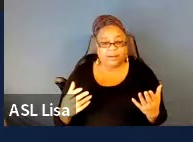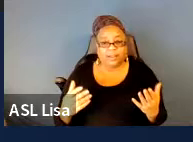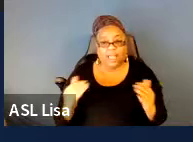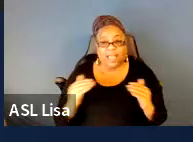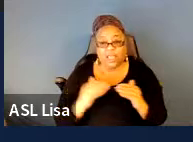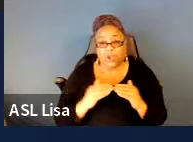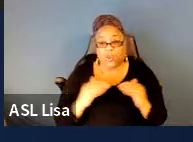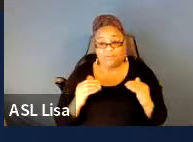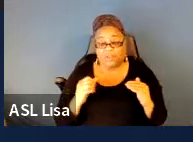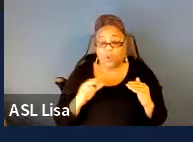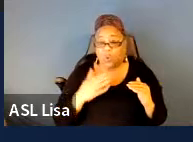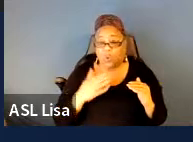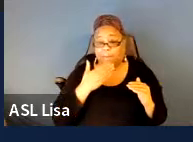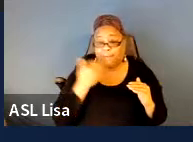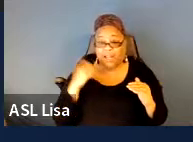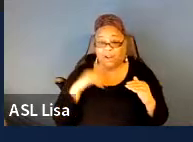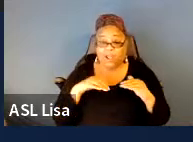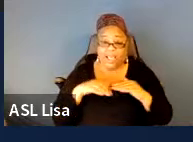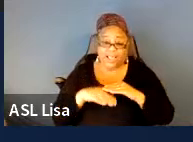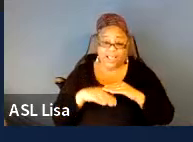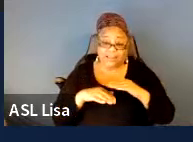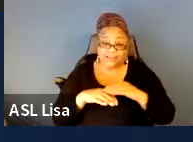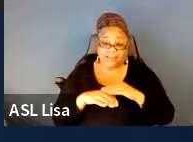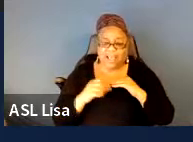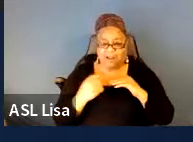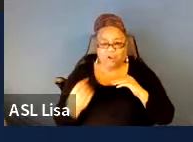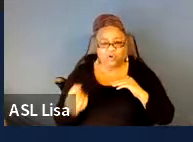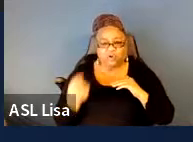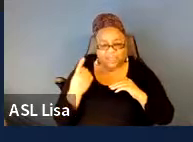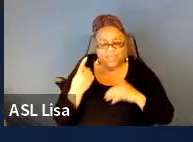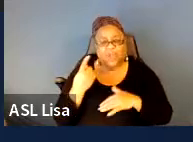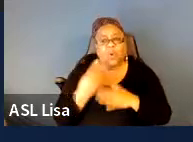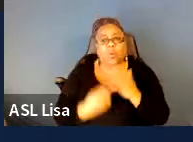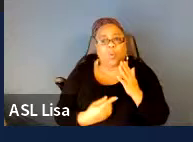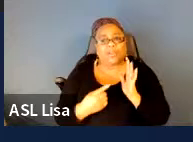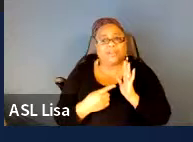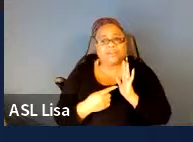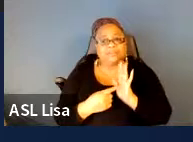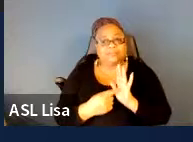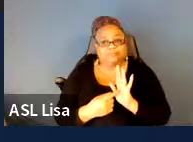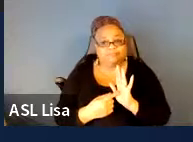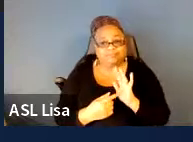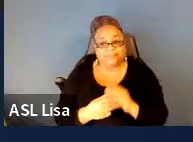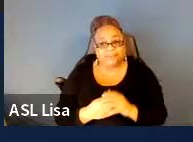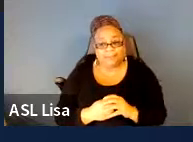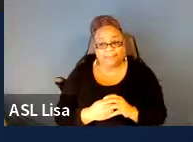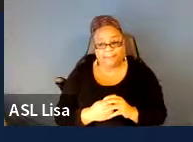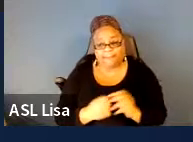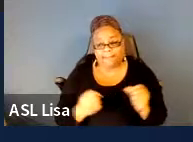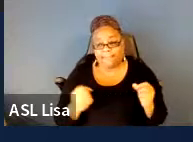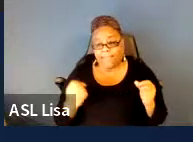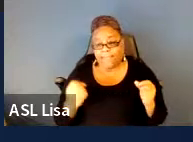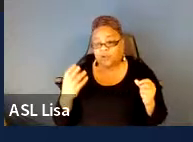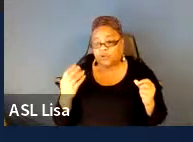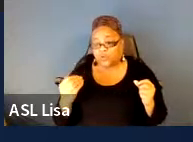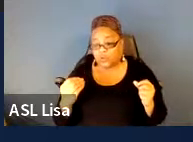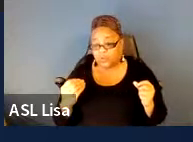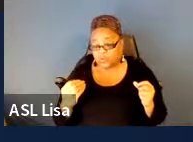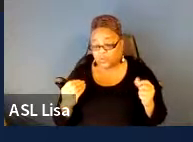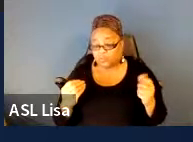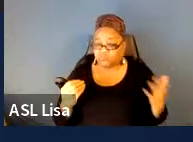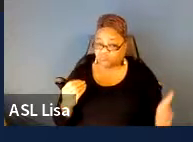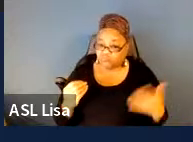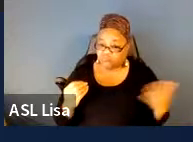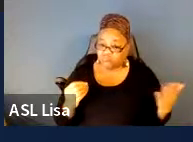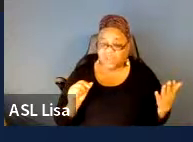equivalent or better accessibility and understanding of what it is implying. So that if